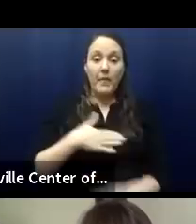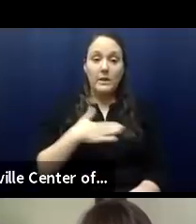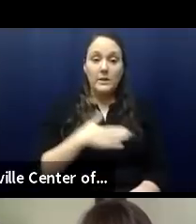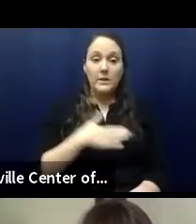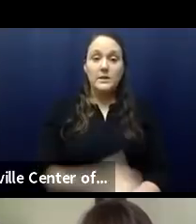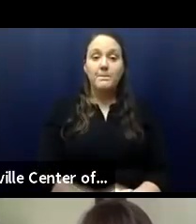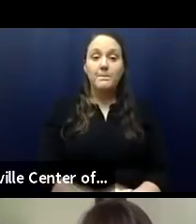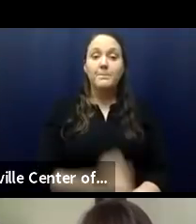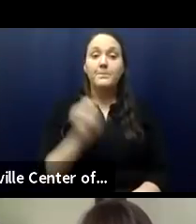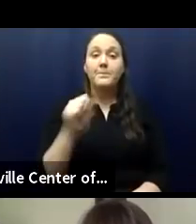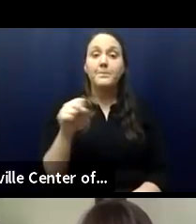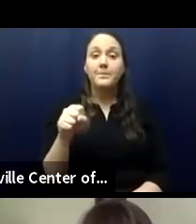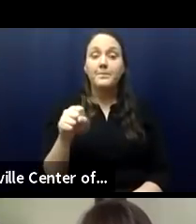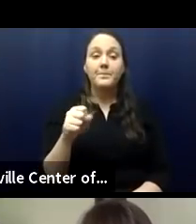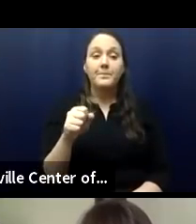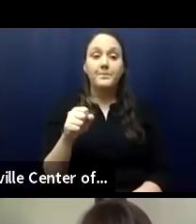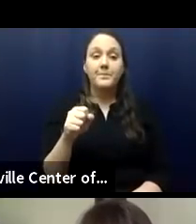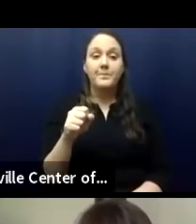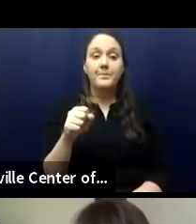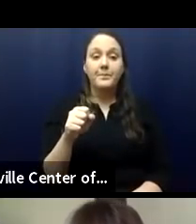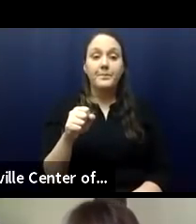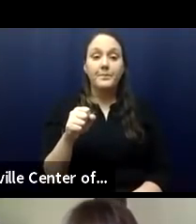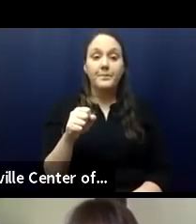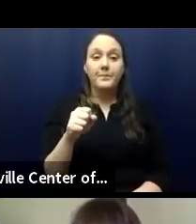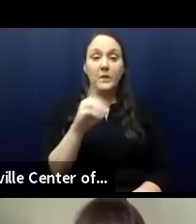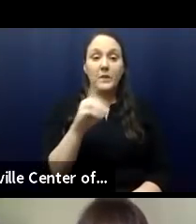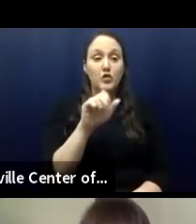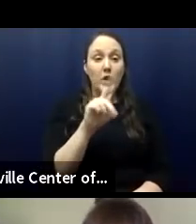Yes. Diana Drake,